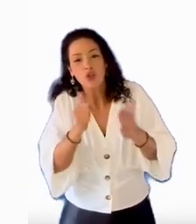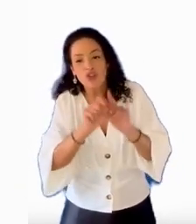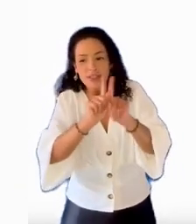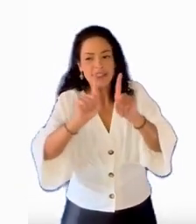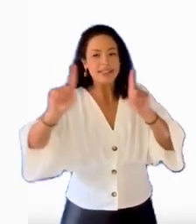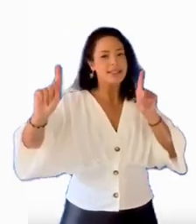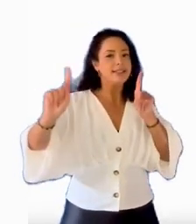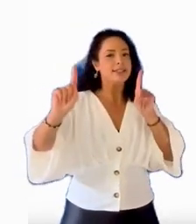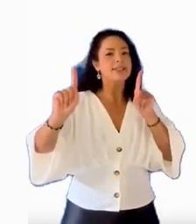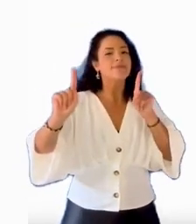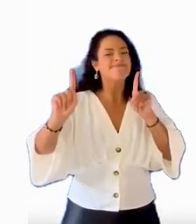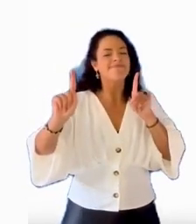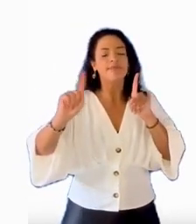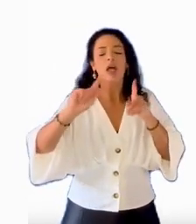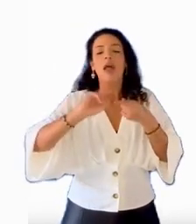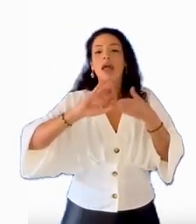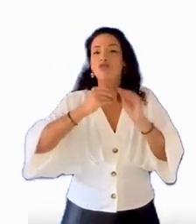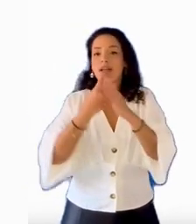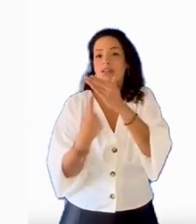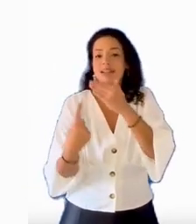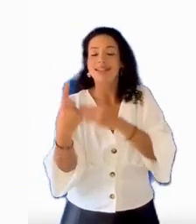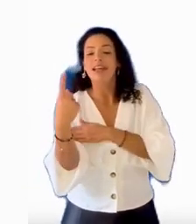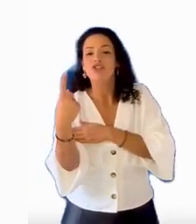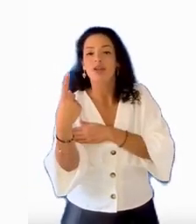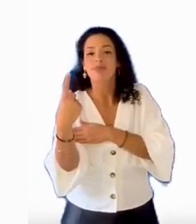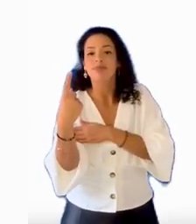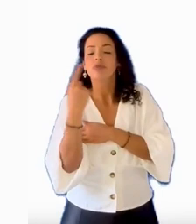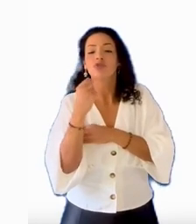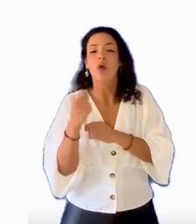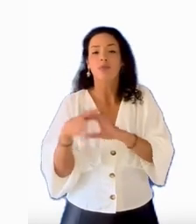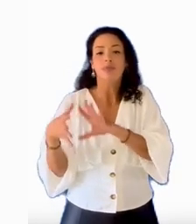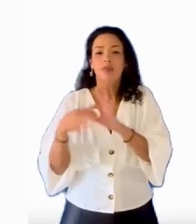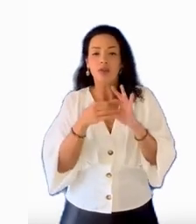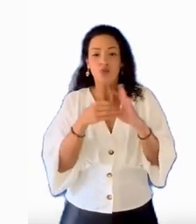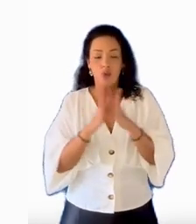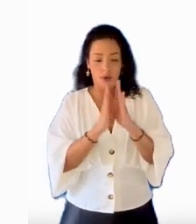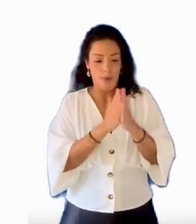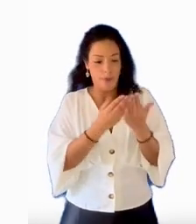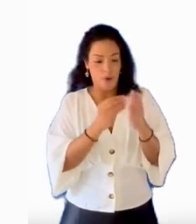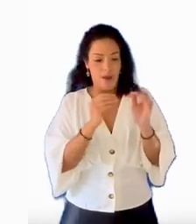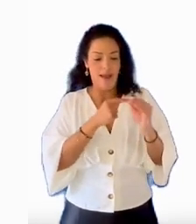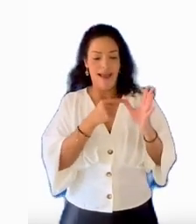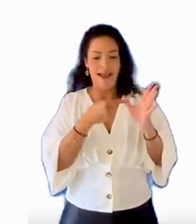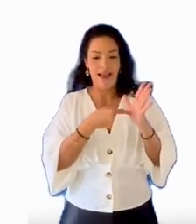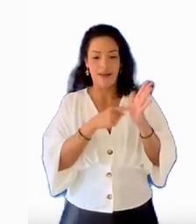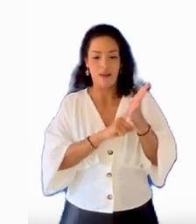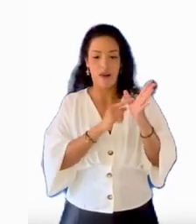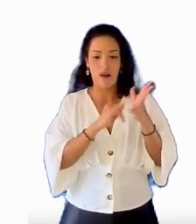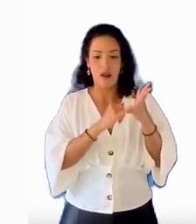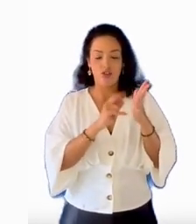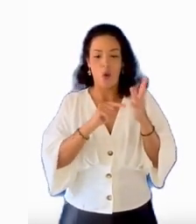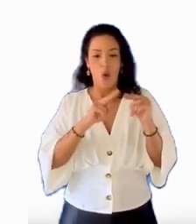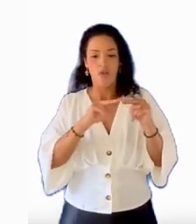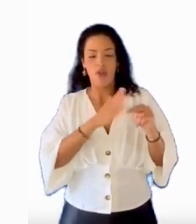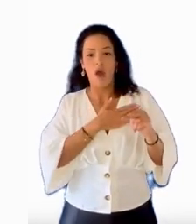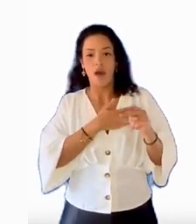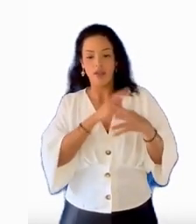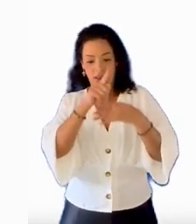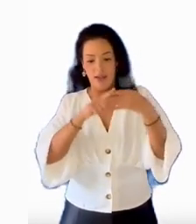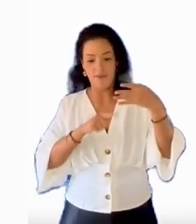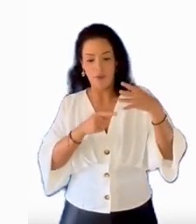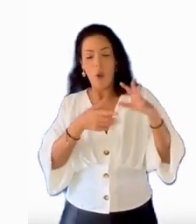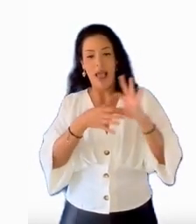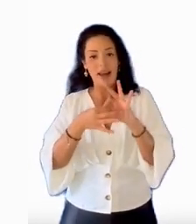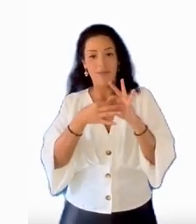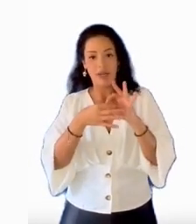creating isolation rather than unity. According to Atlas of the Heart, pity in particular comprises of four elements which disconnect